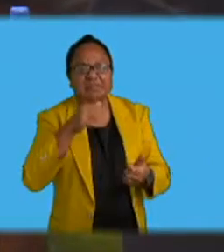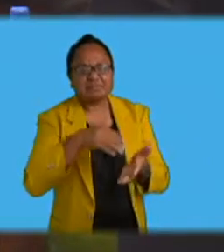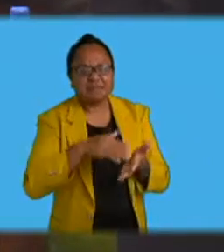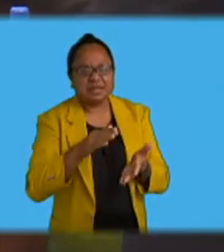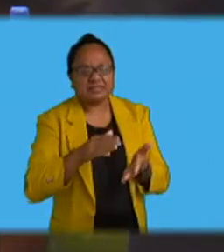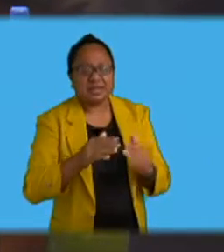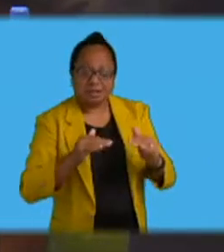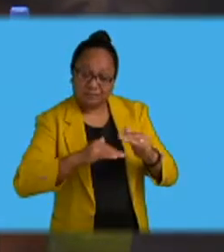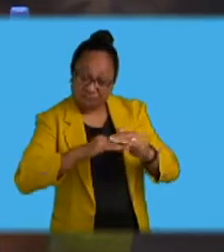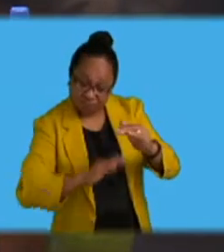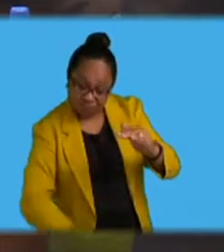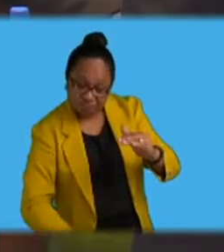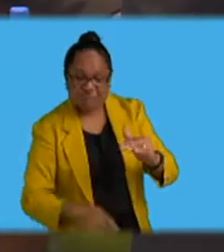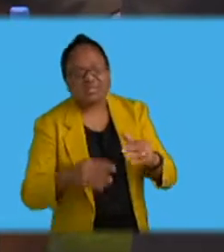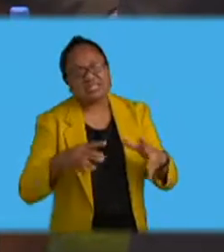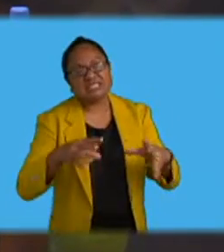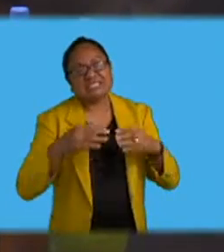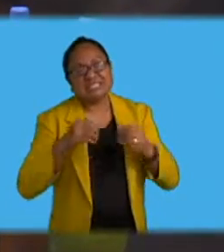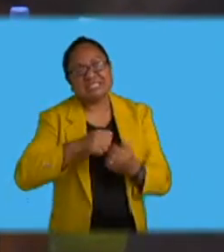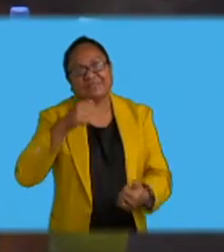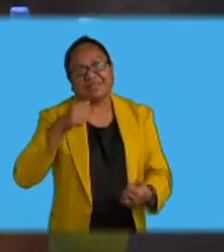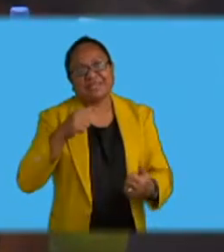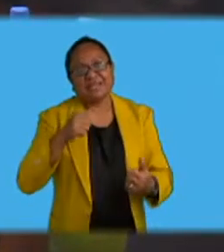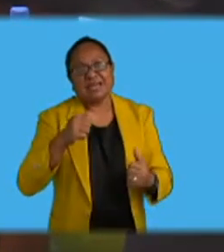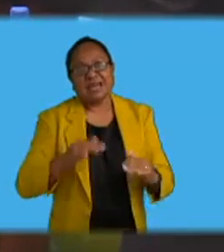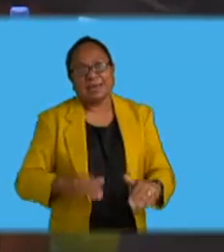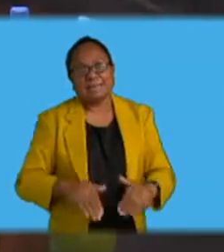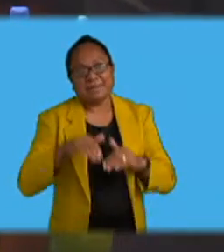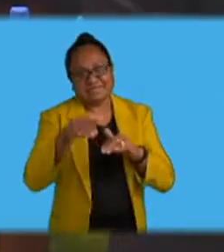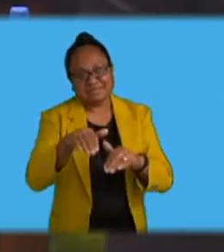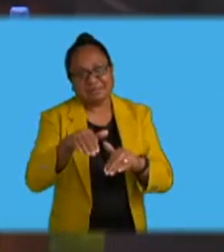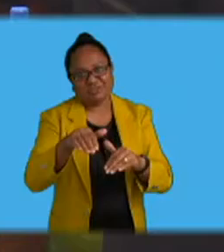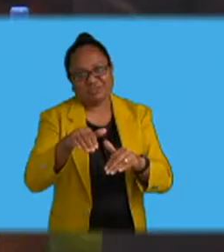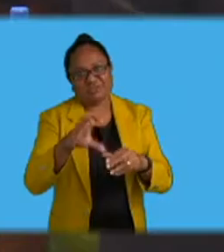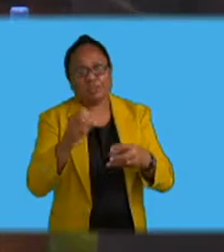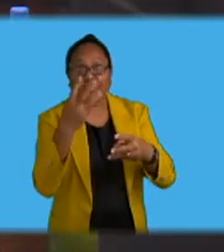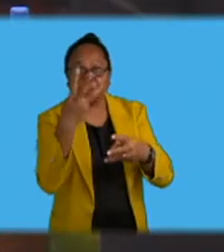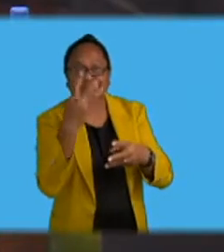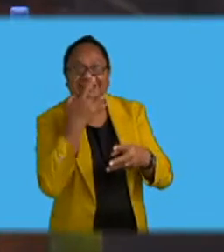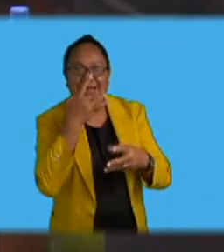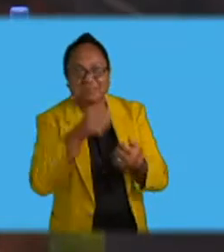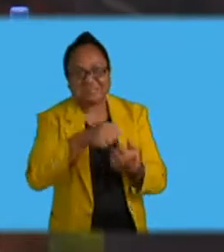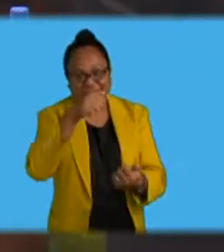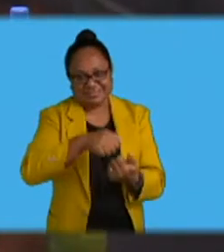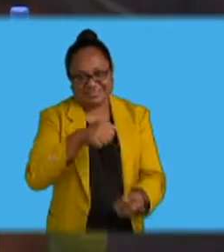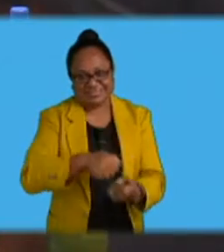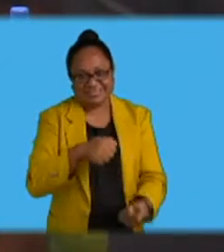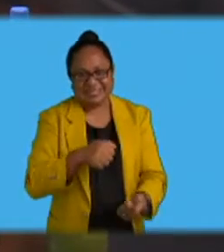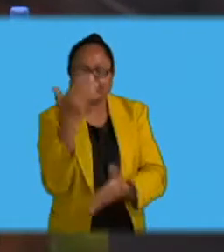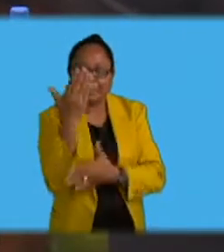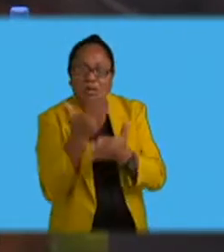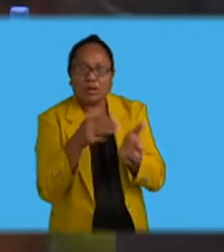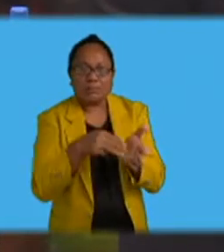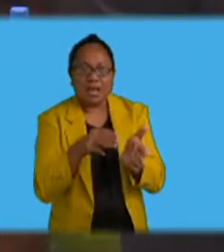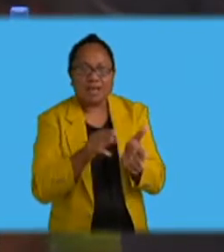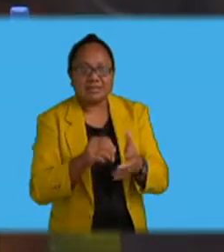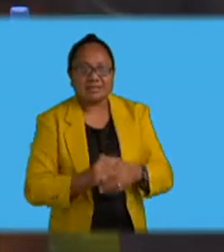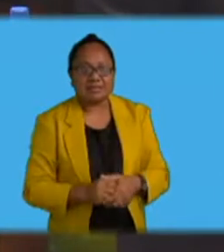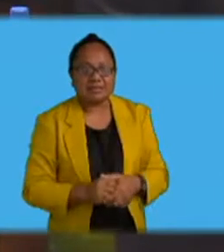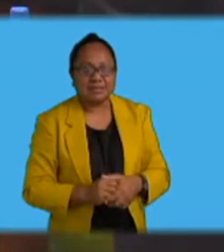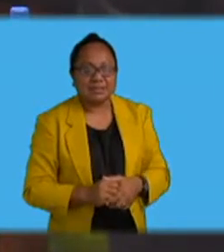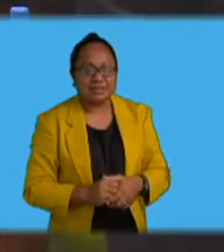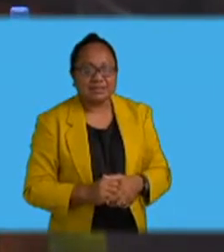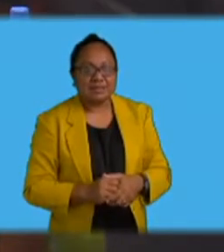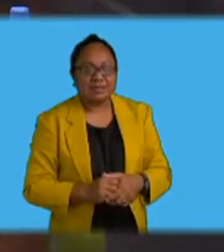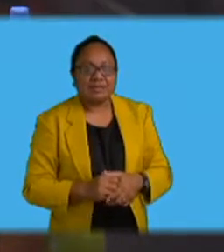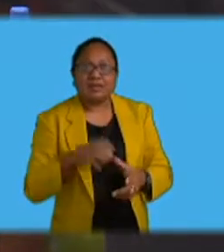to all students who are participating in this competition. The certificate of participation and certificate of merit can be generated using the